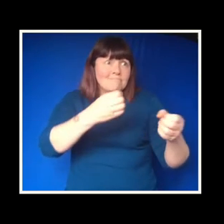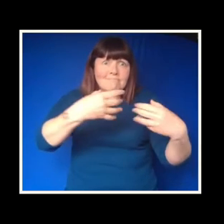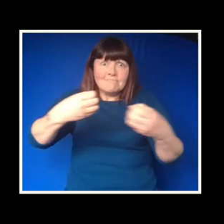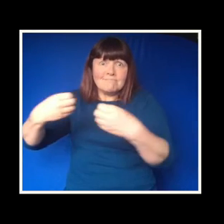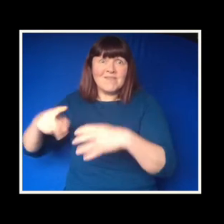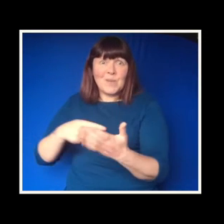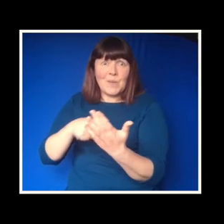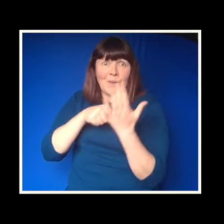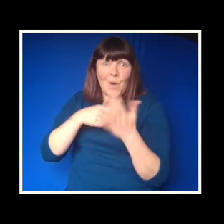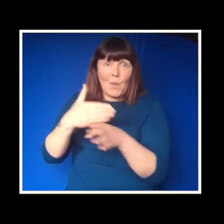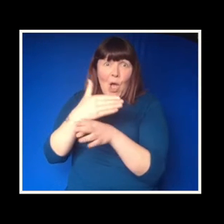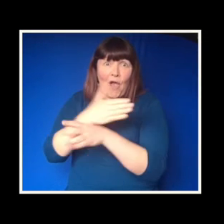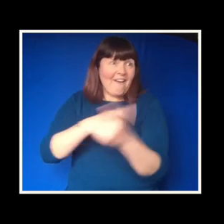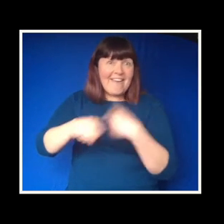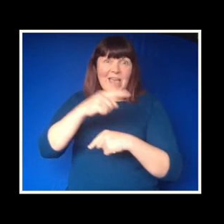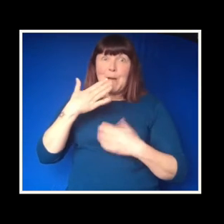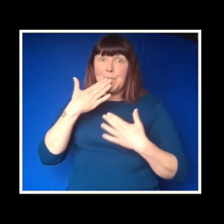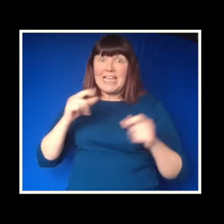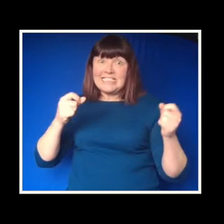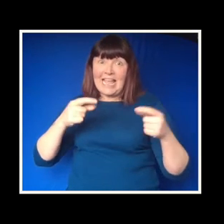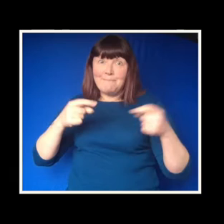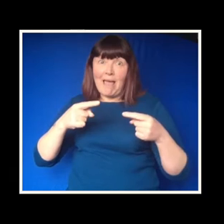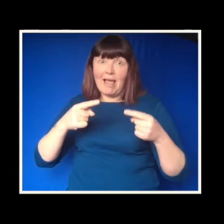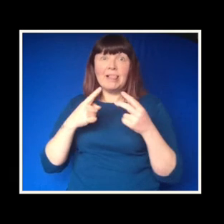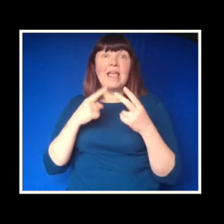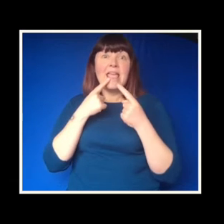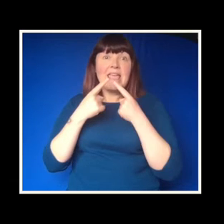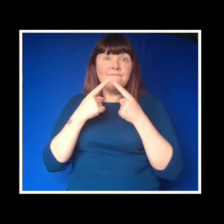I'd love to see your work. Please can you email in to